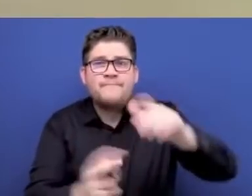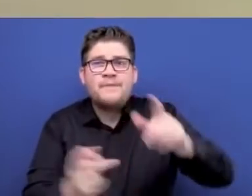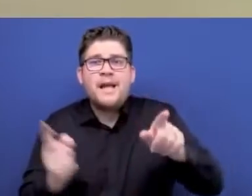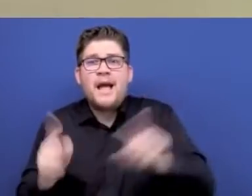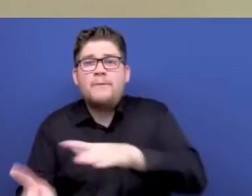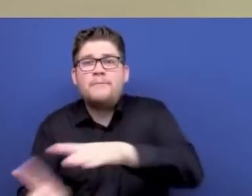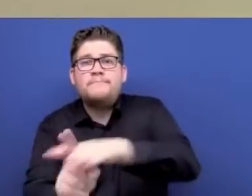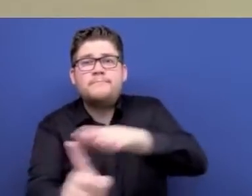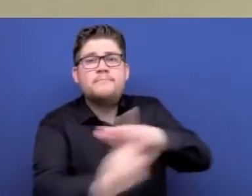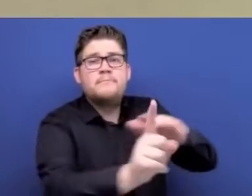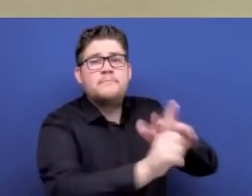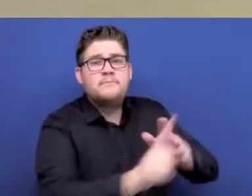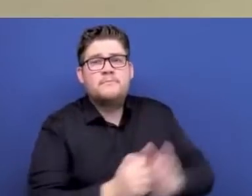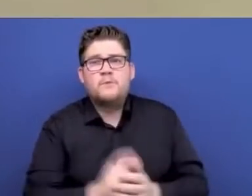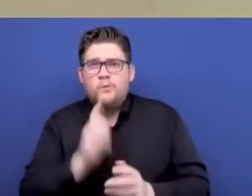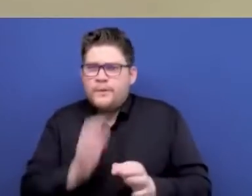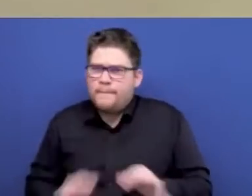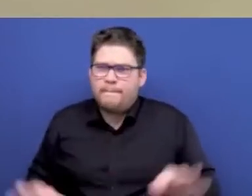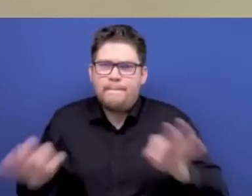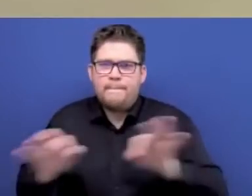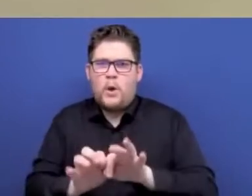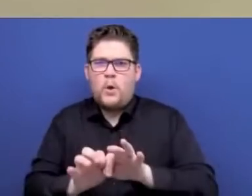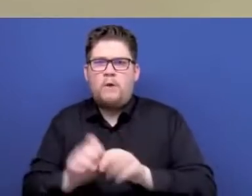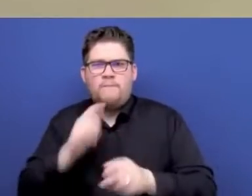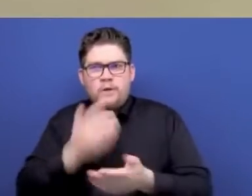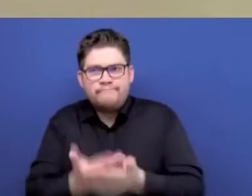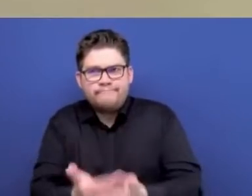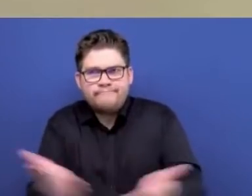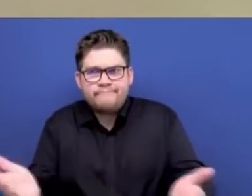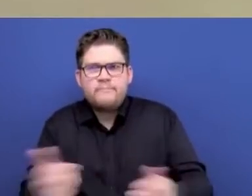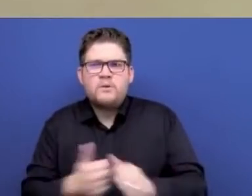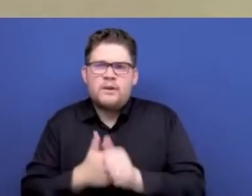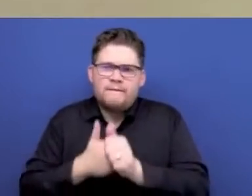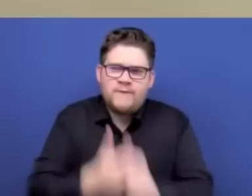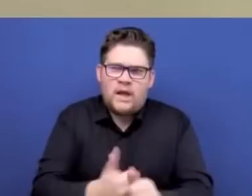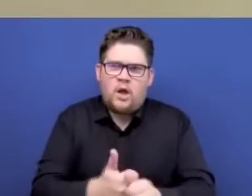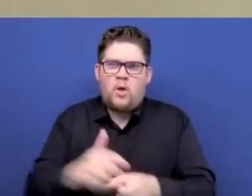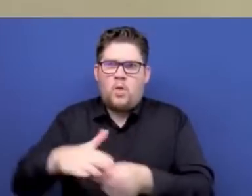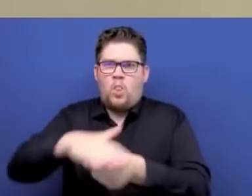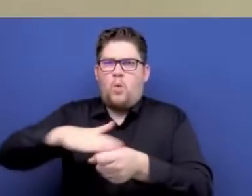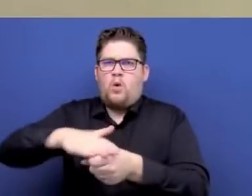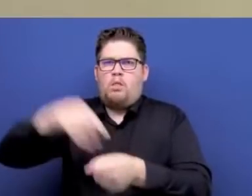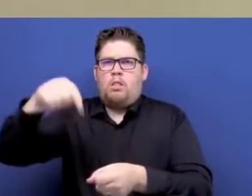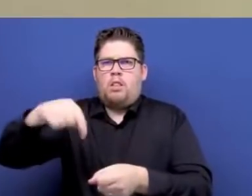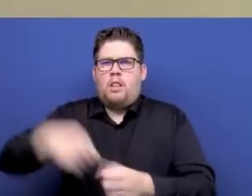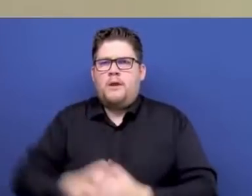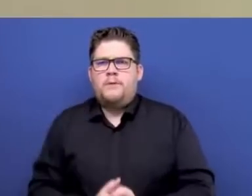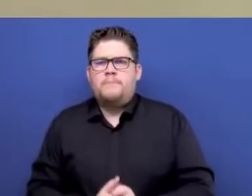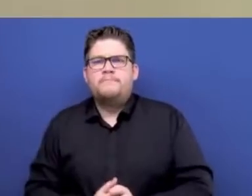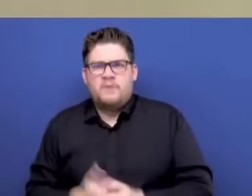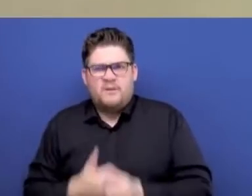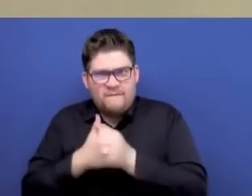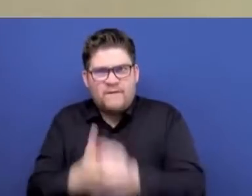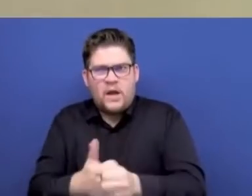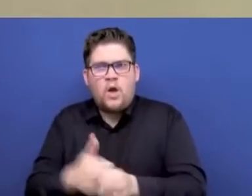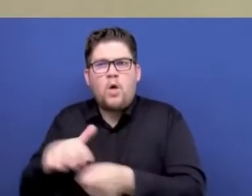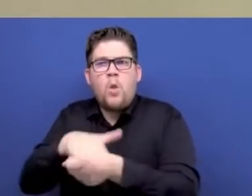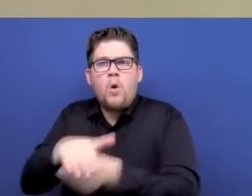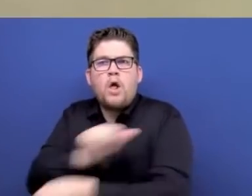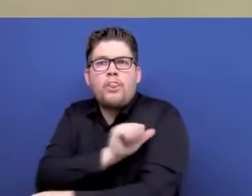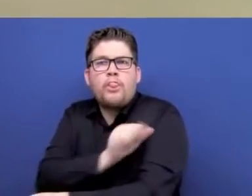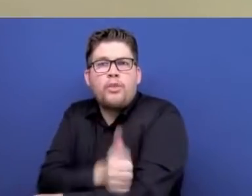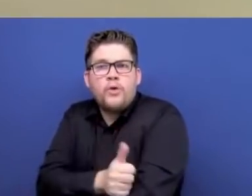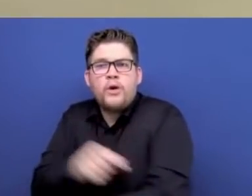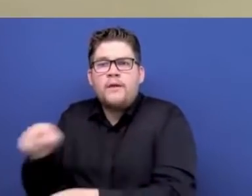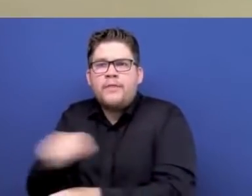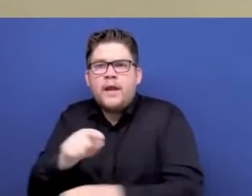to follow their local authority messages, any sort of updates that are being provided by either social